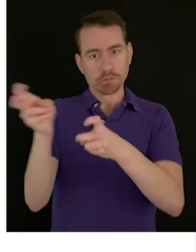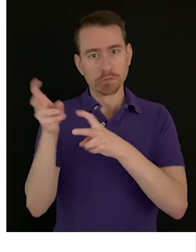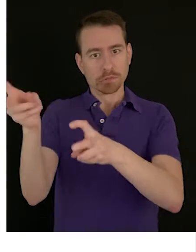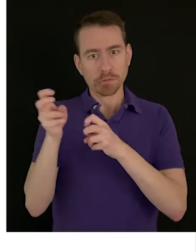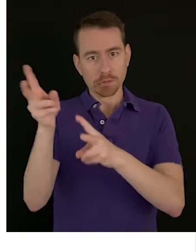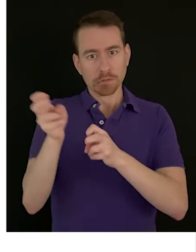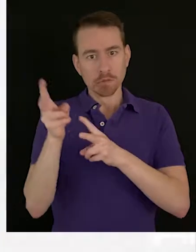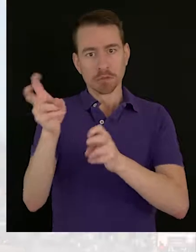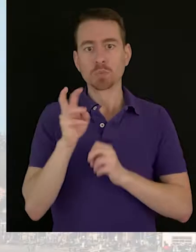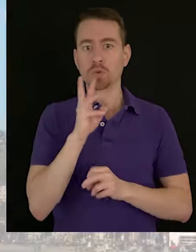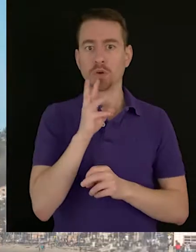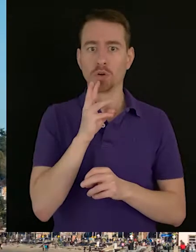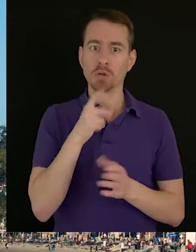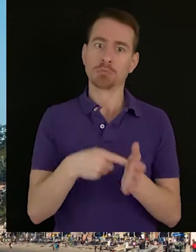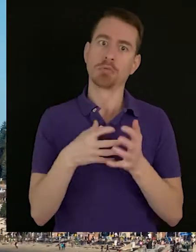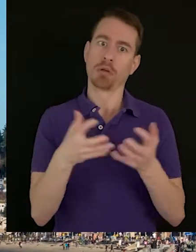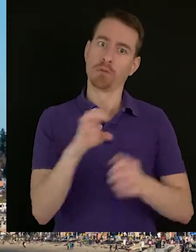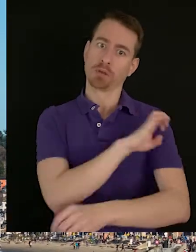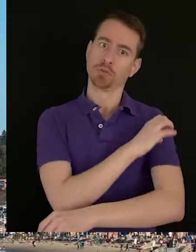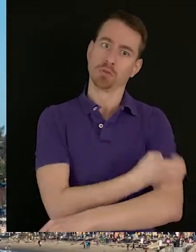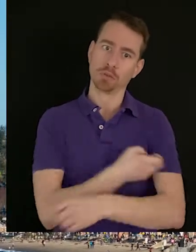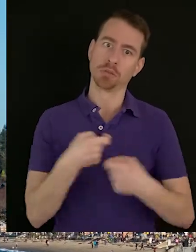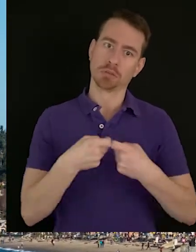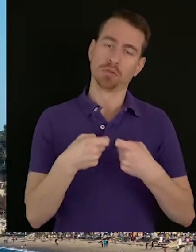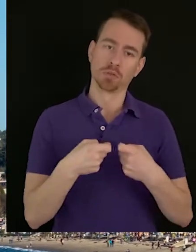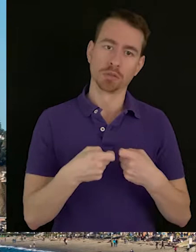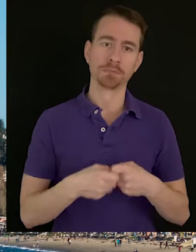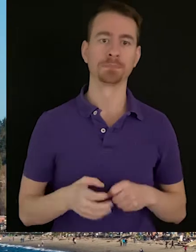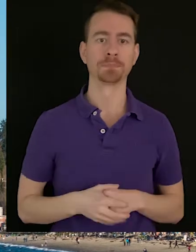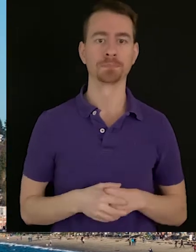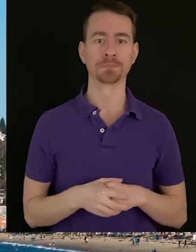an outfall pipe off of West Seattle near Alki Beach.